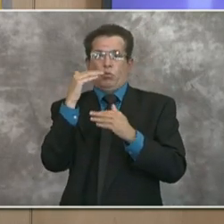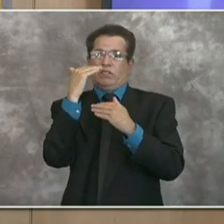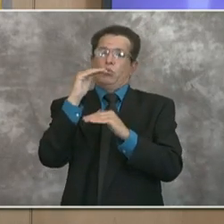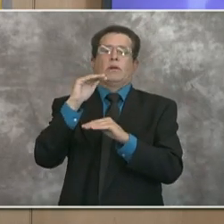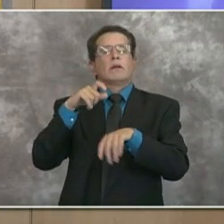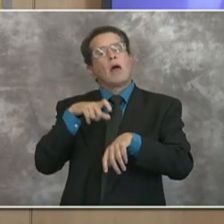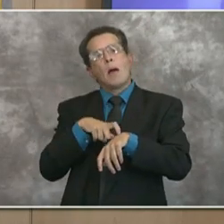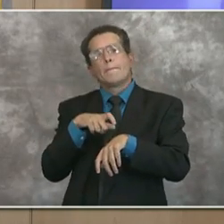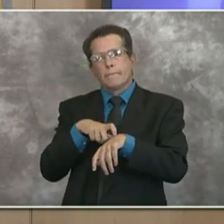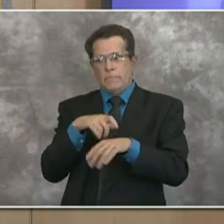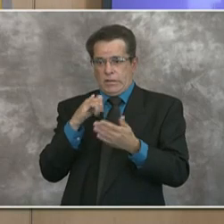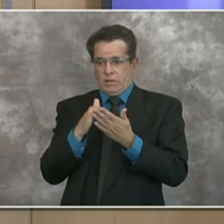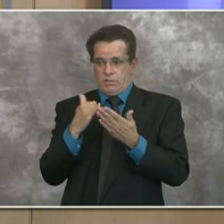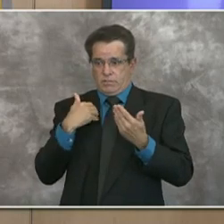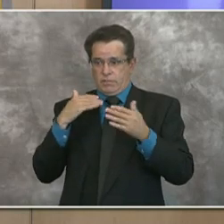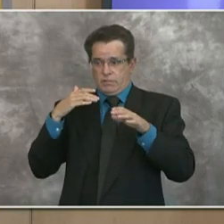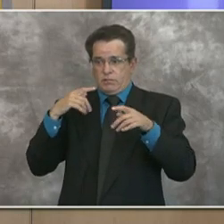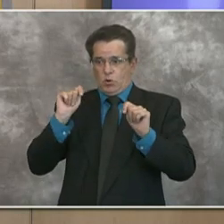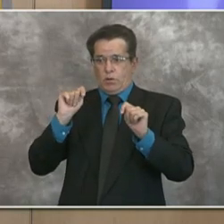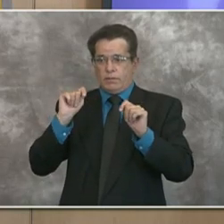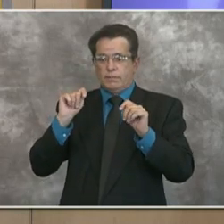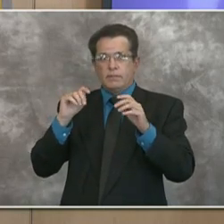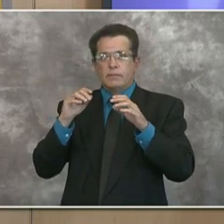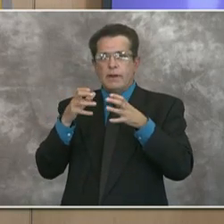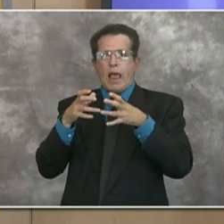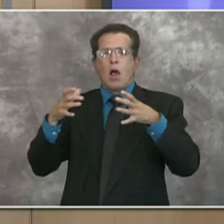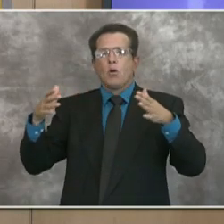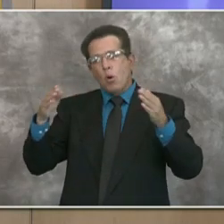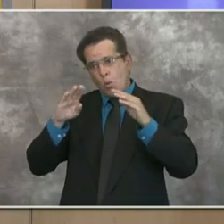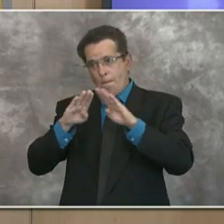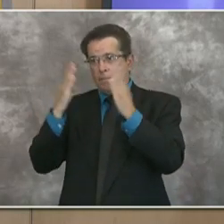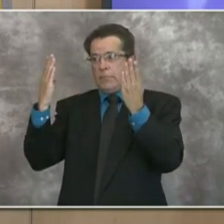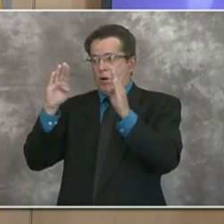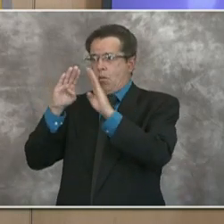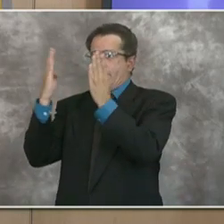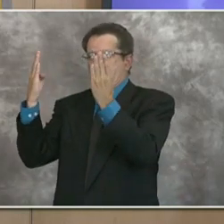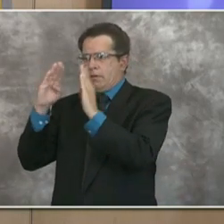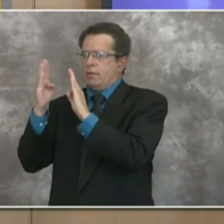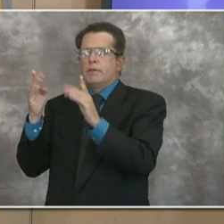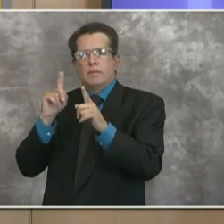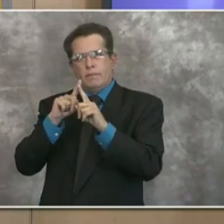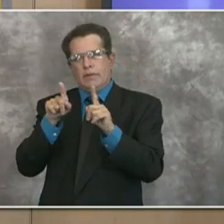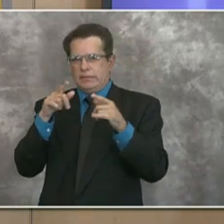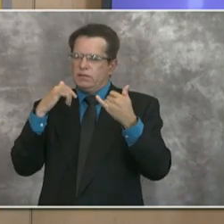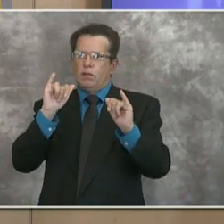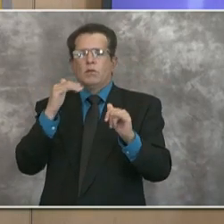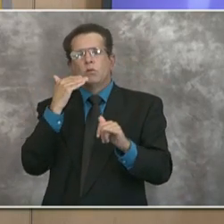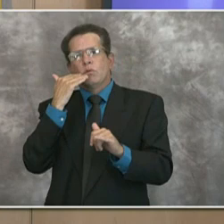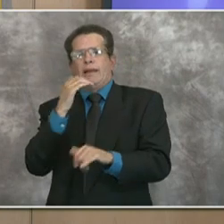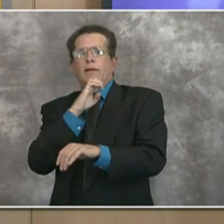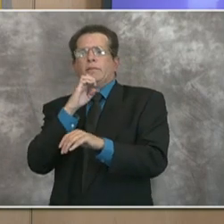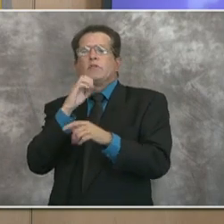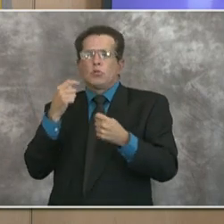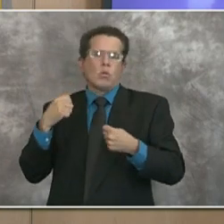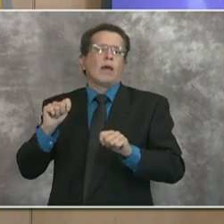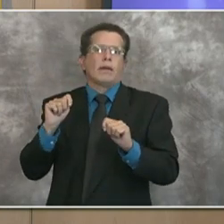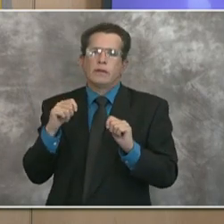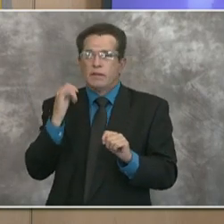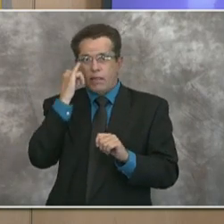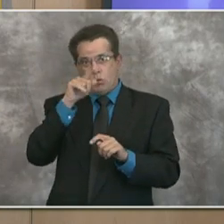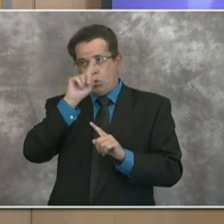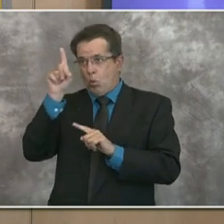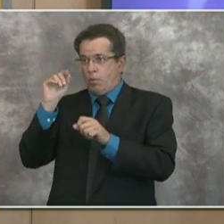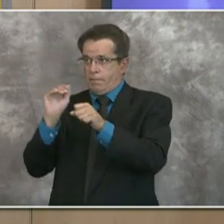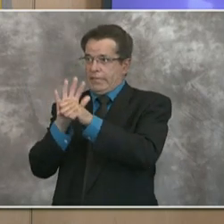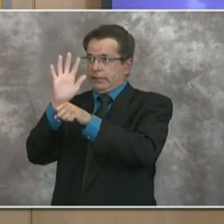time, that as we begin to ease out, that we channel that same energy and effort to, if you go out to a beach which you couldn't have gone to before,